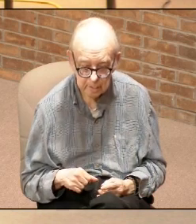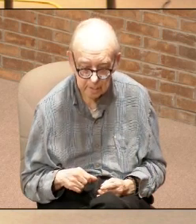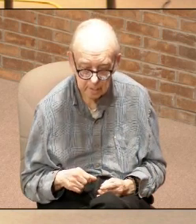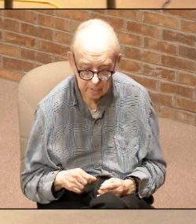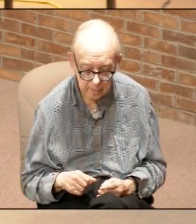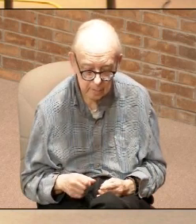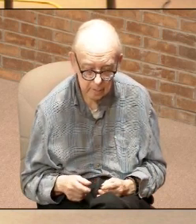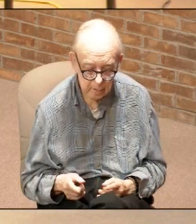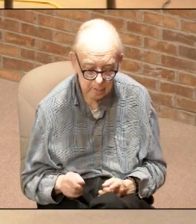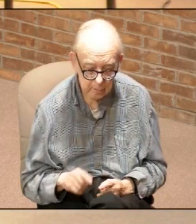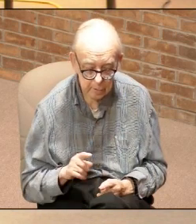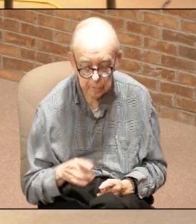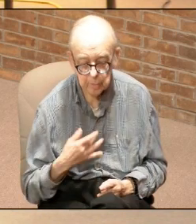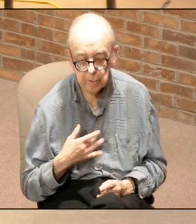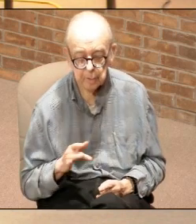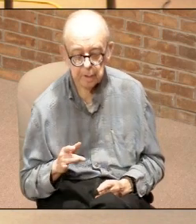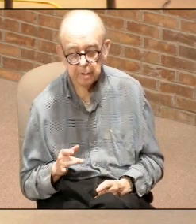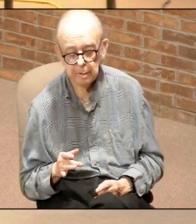when you're hurting